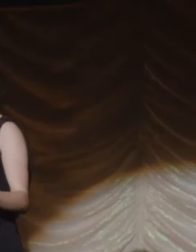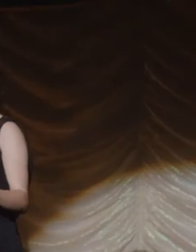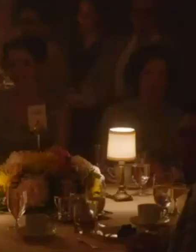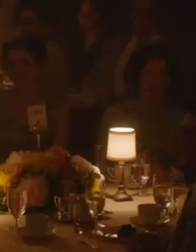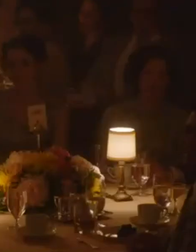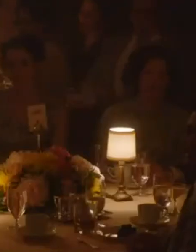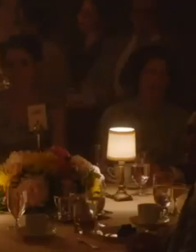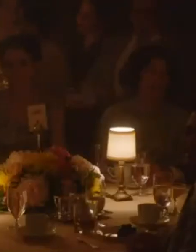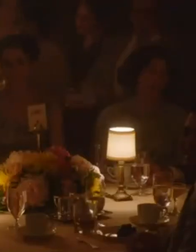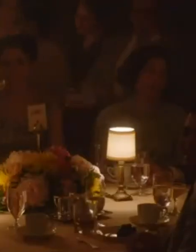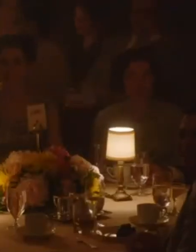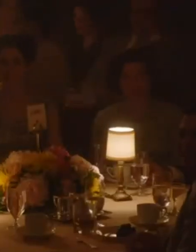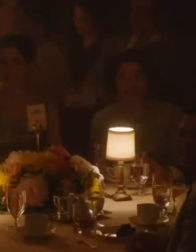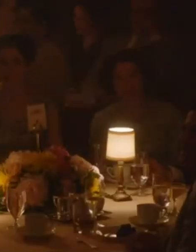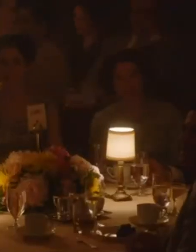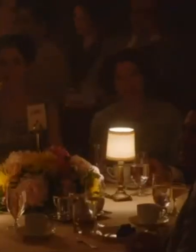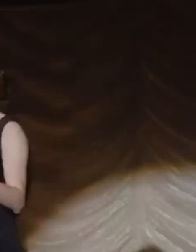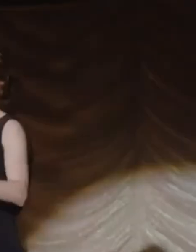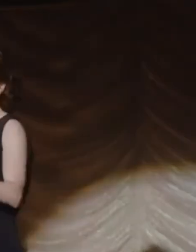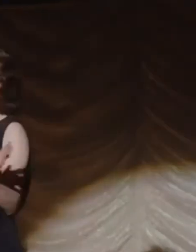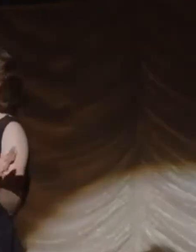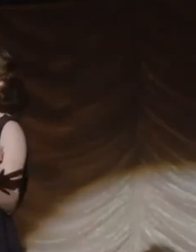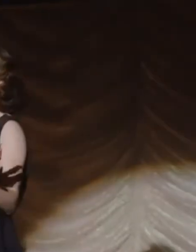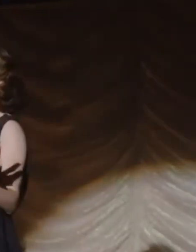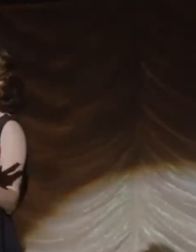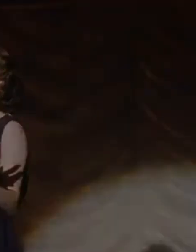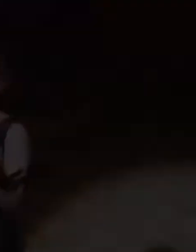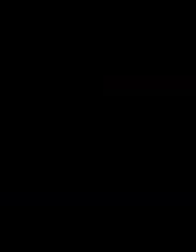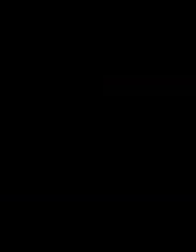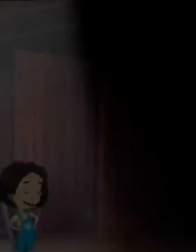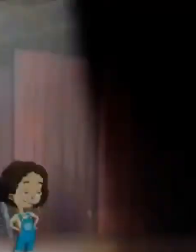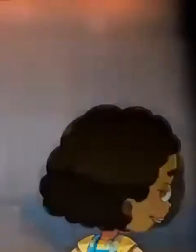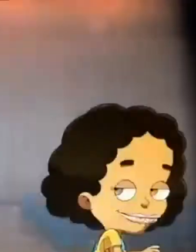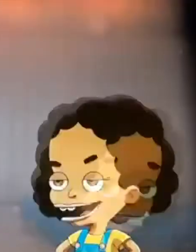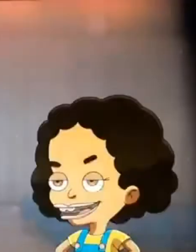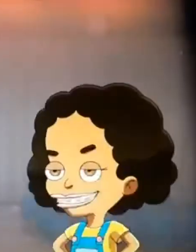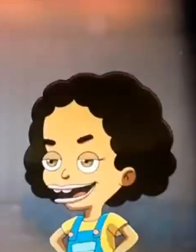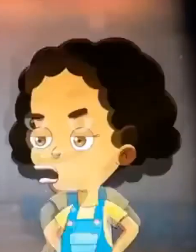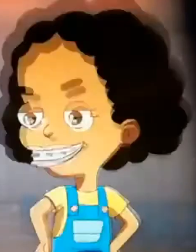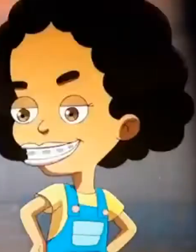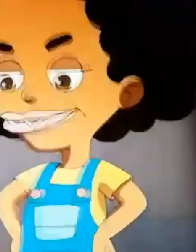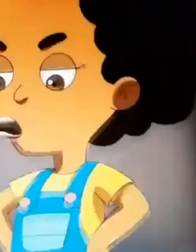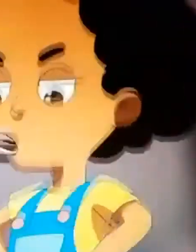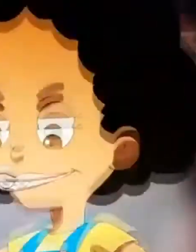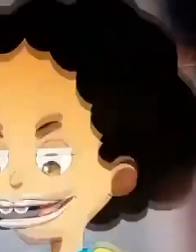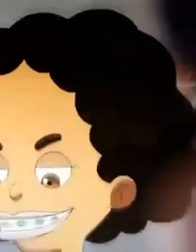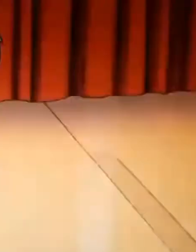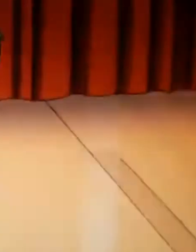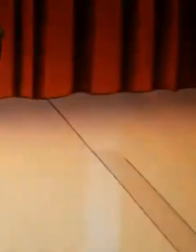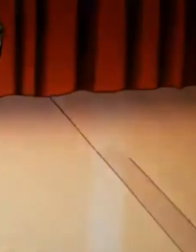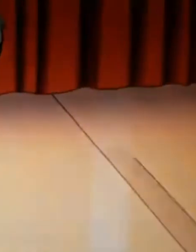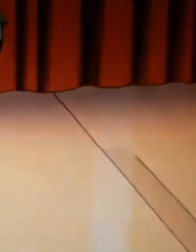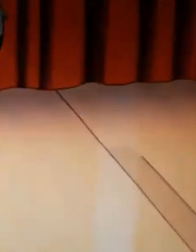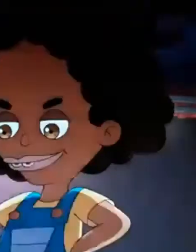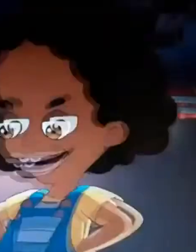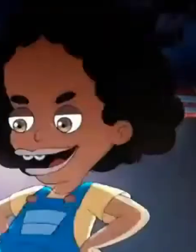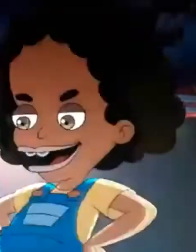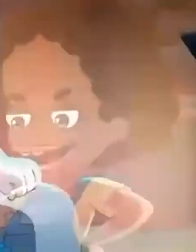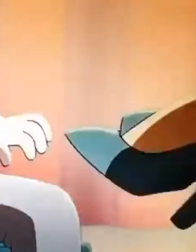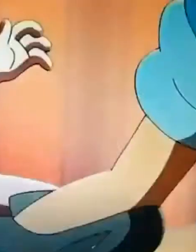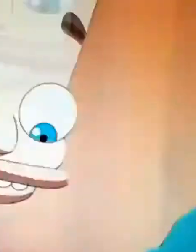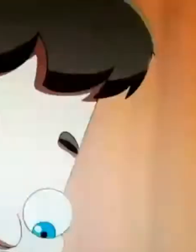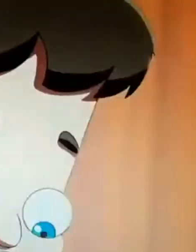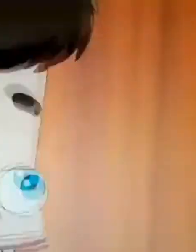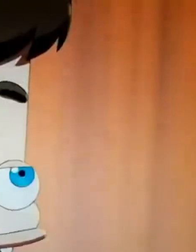ring on your finger. Guess what, Mom? It's not. Because an aggressive woman likes to be